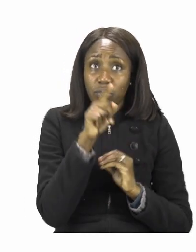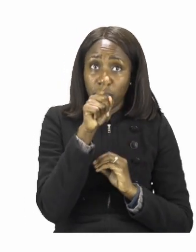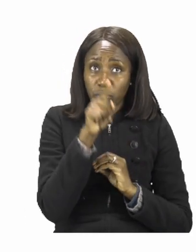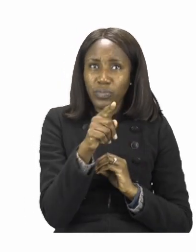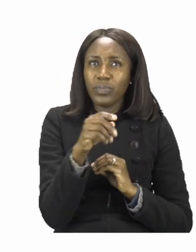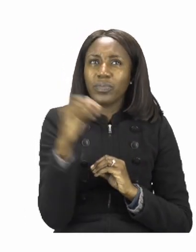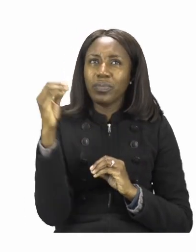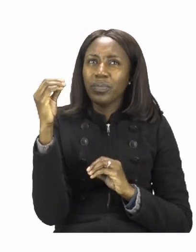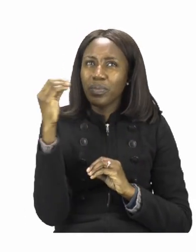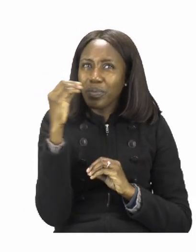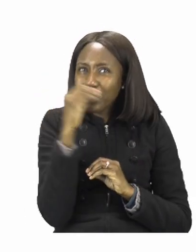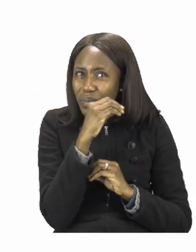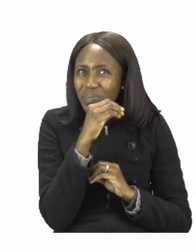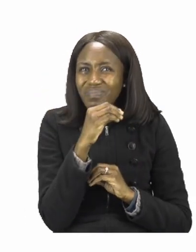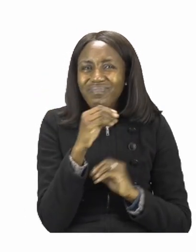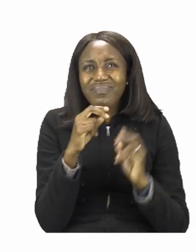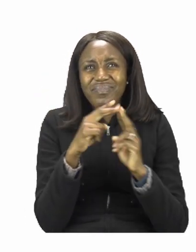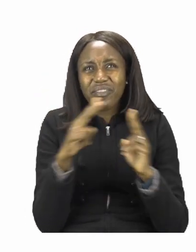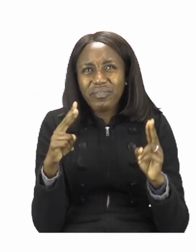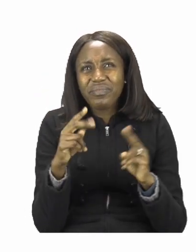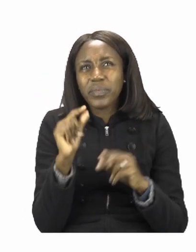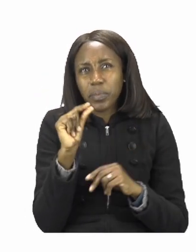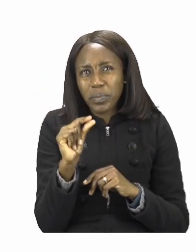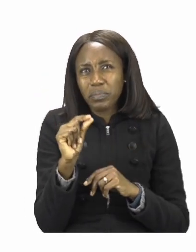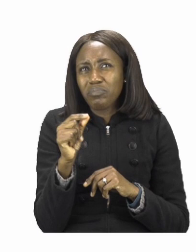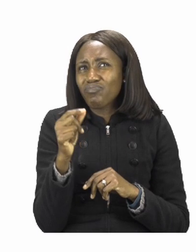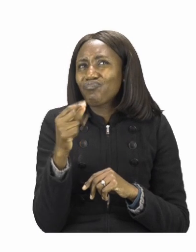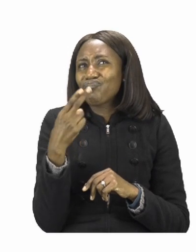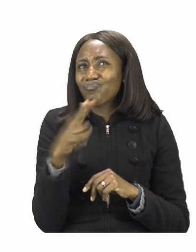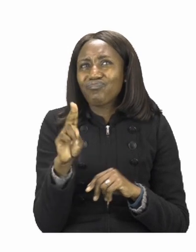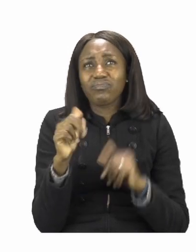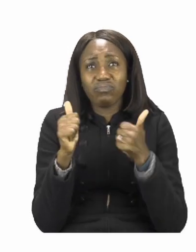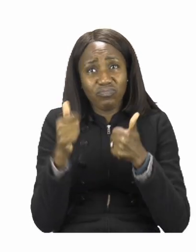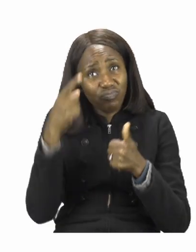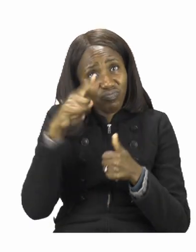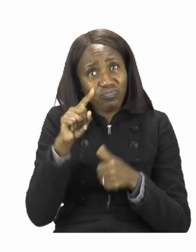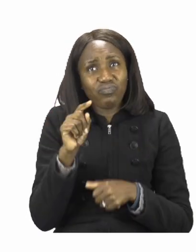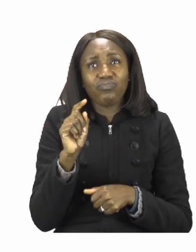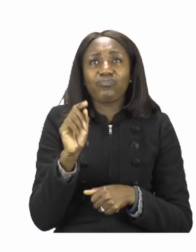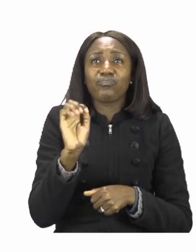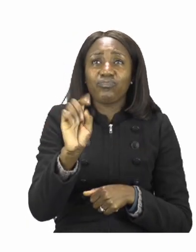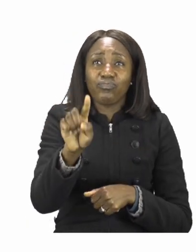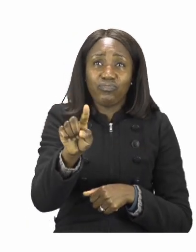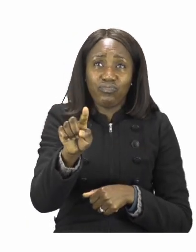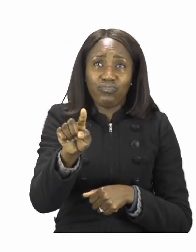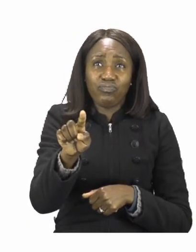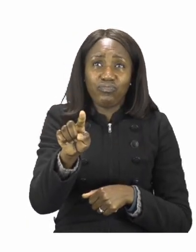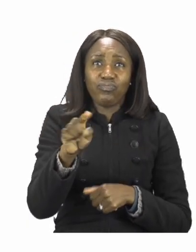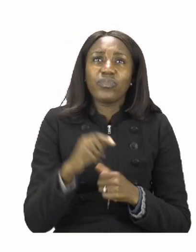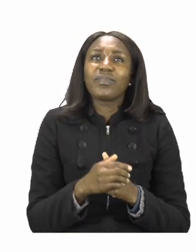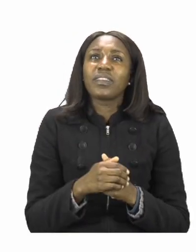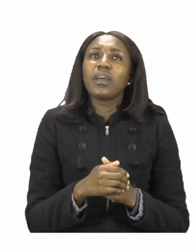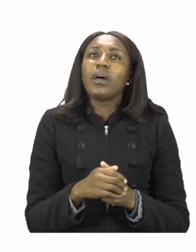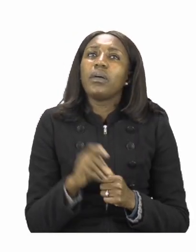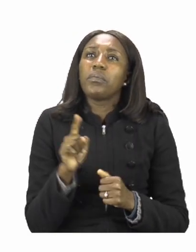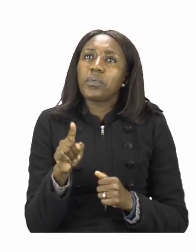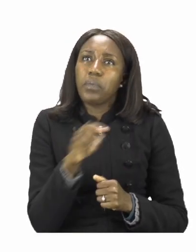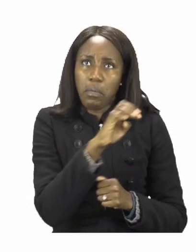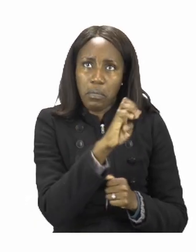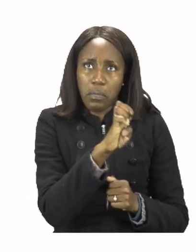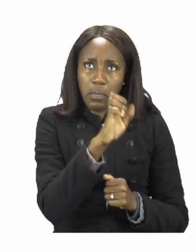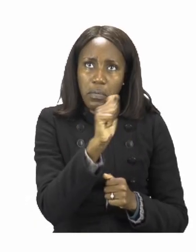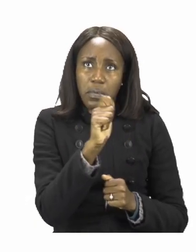eat very little. It's not good for you.